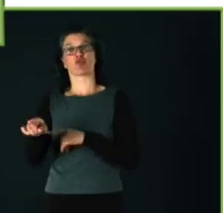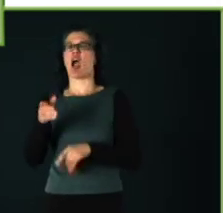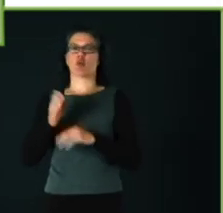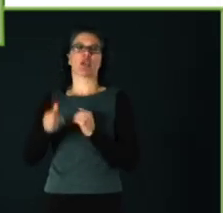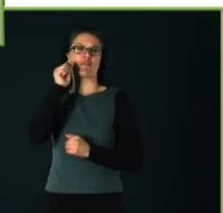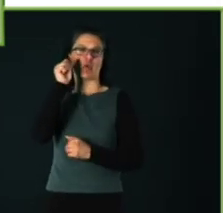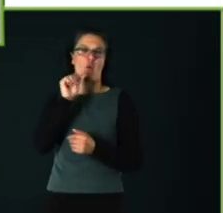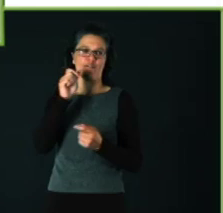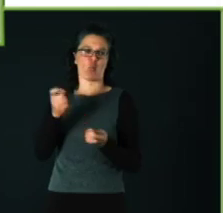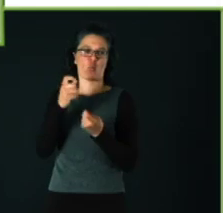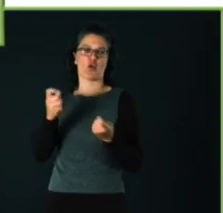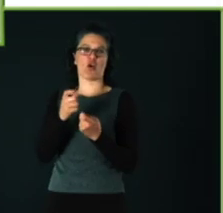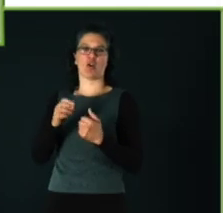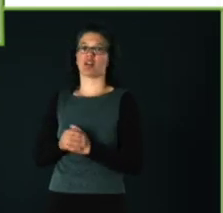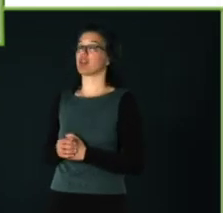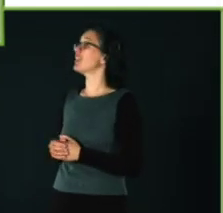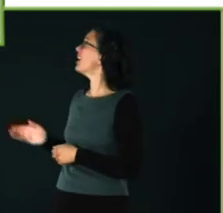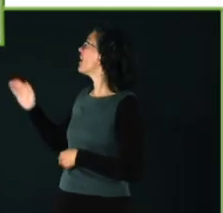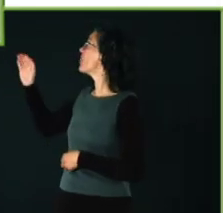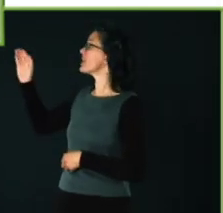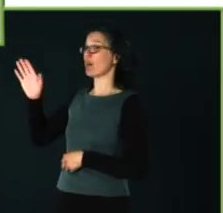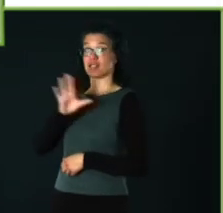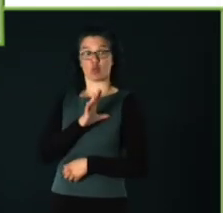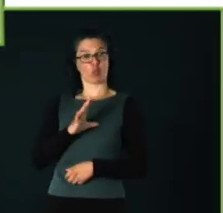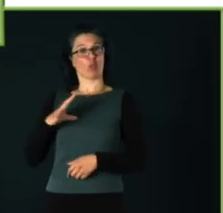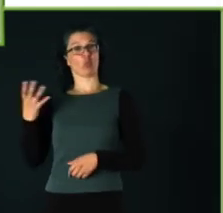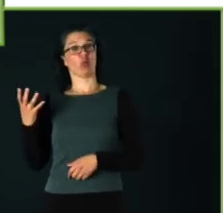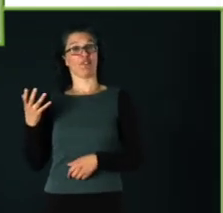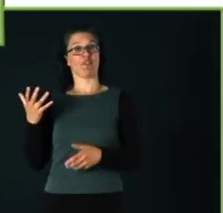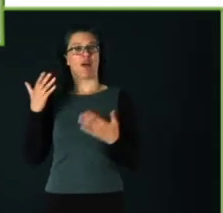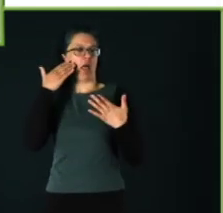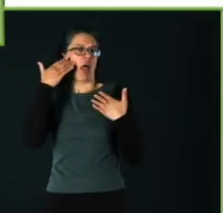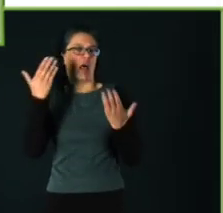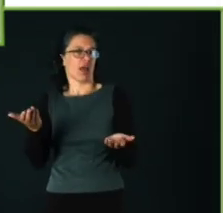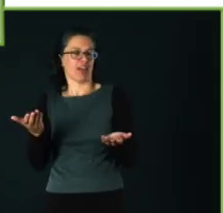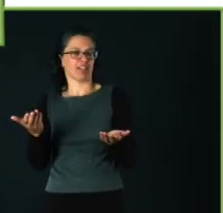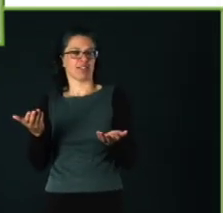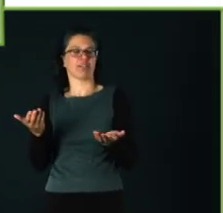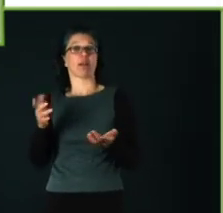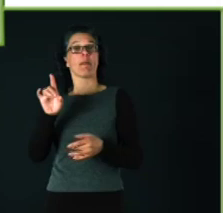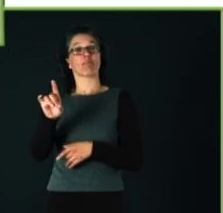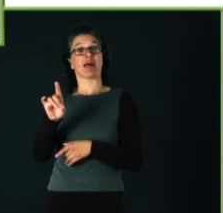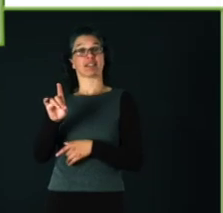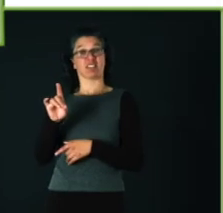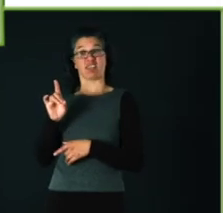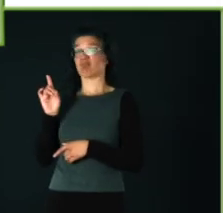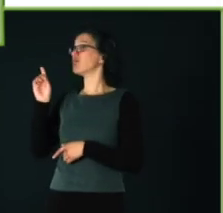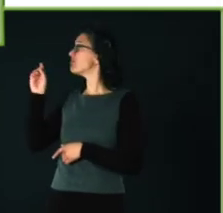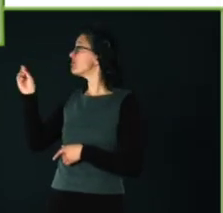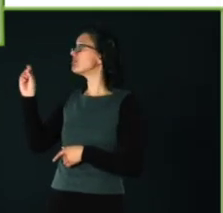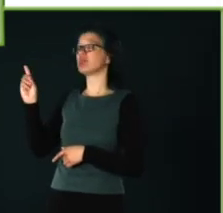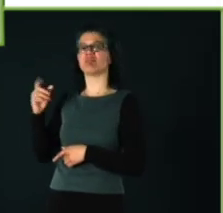This bus here, I like to think it is not a flash bus too, we'll have something a bit plain to Jane, but With our dysfunctional